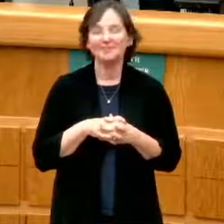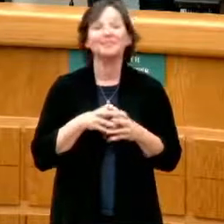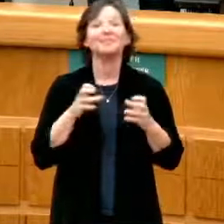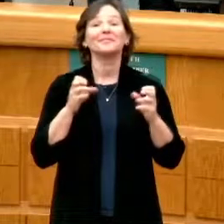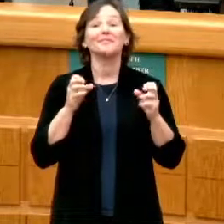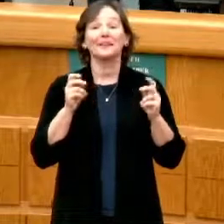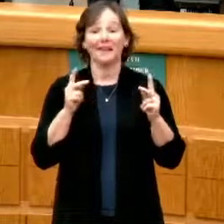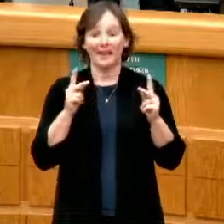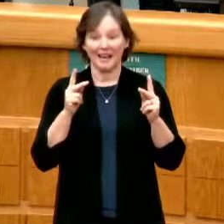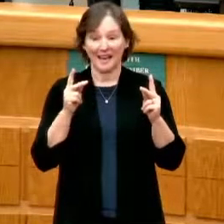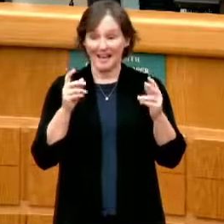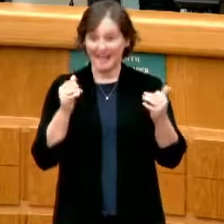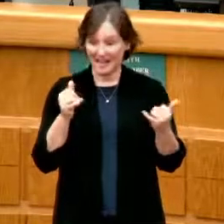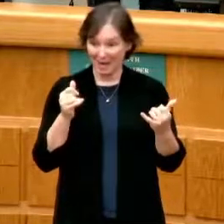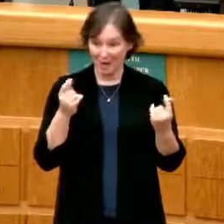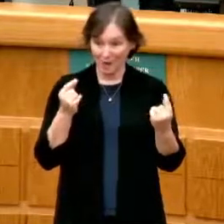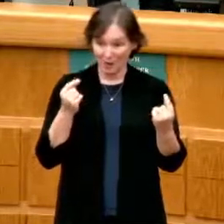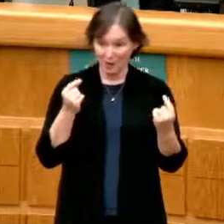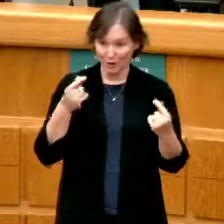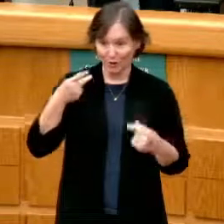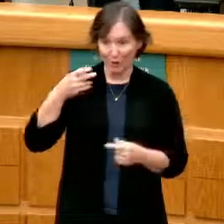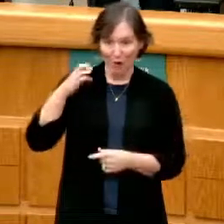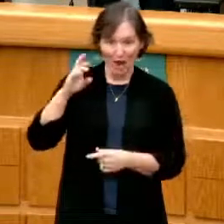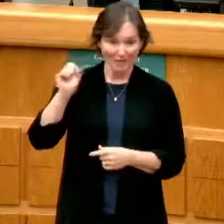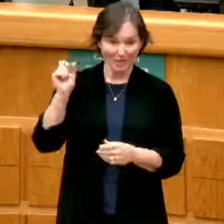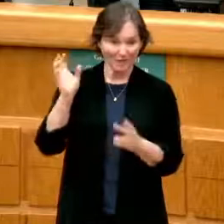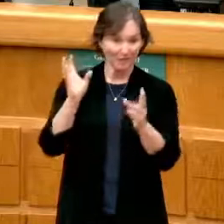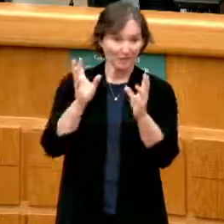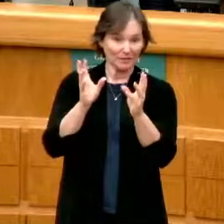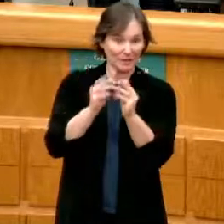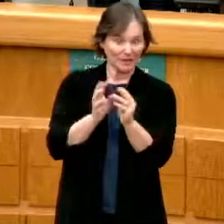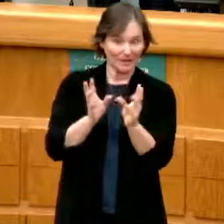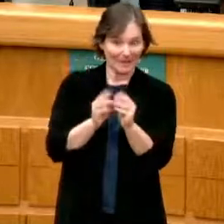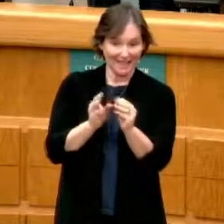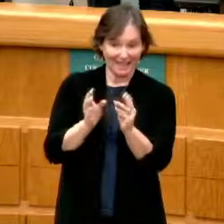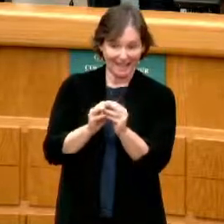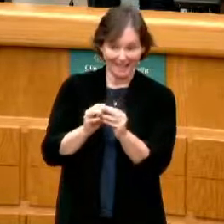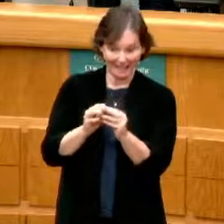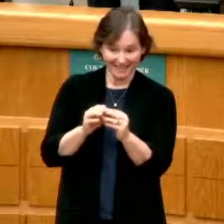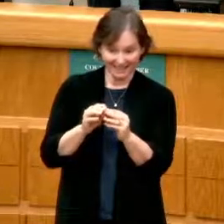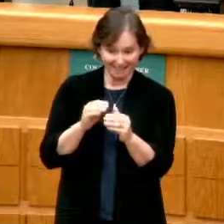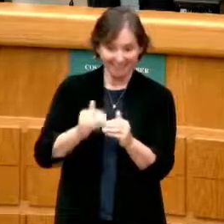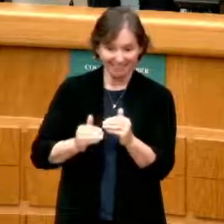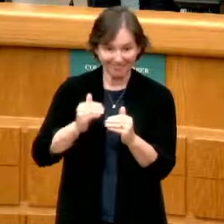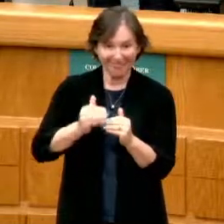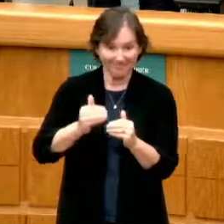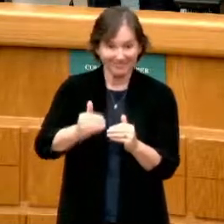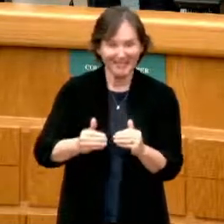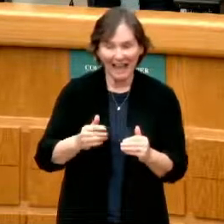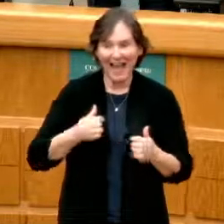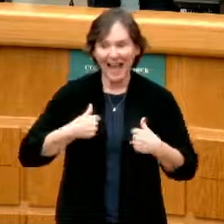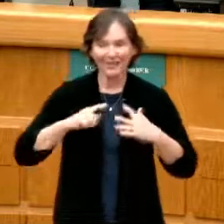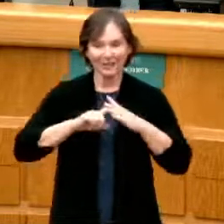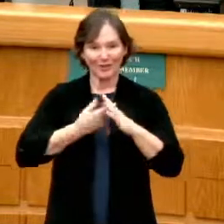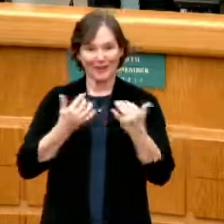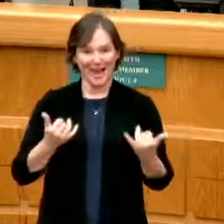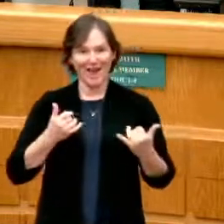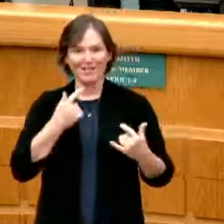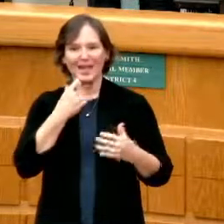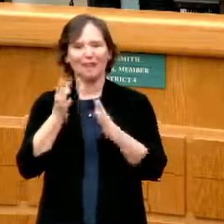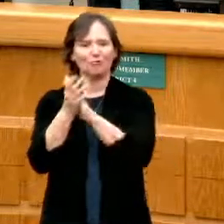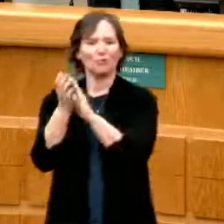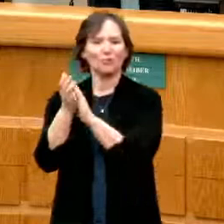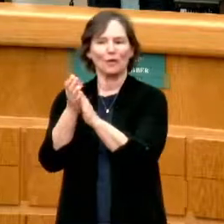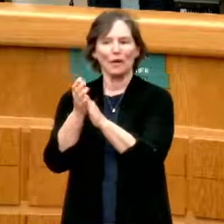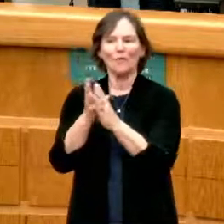Okay, so as we do back-to-back press briefings, I get to start this one off with a smile and say bravo to American Bank